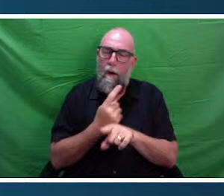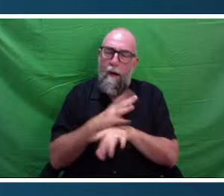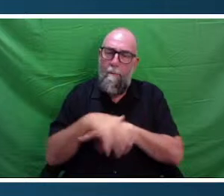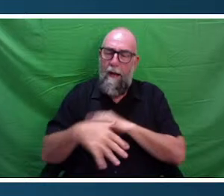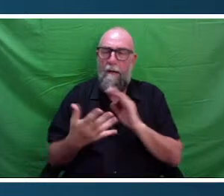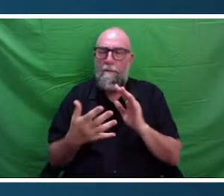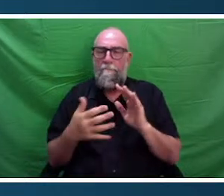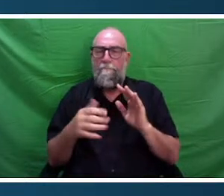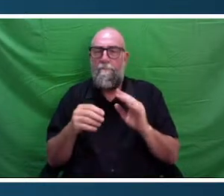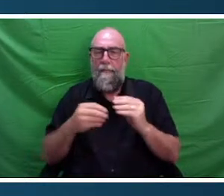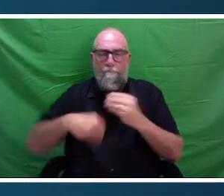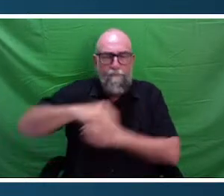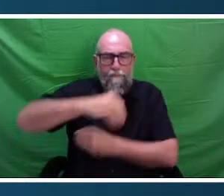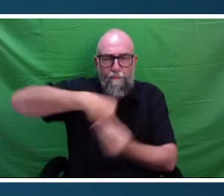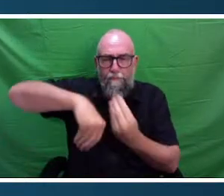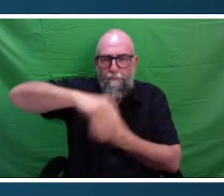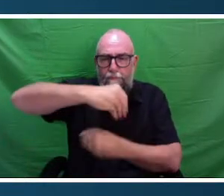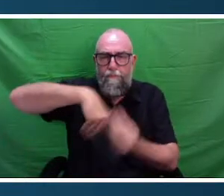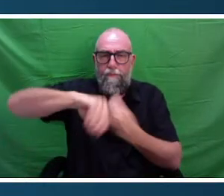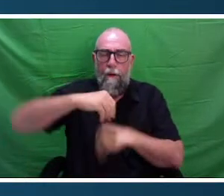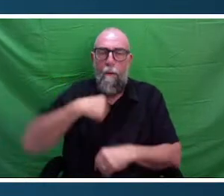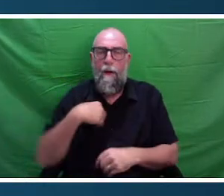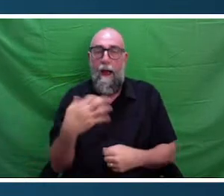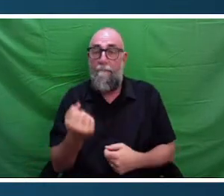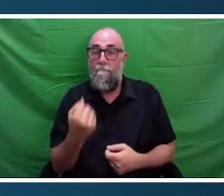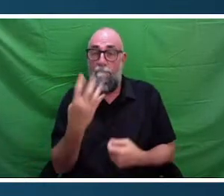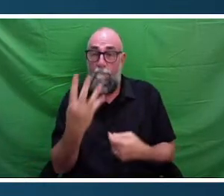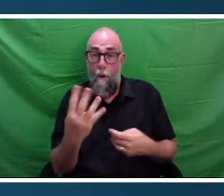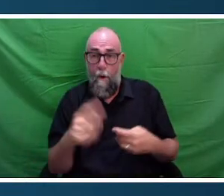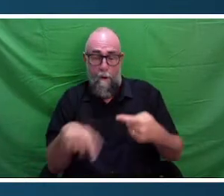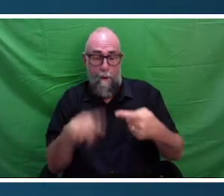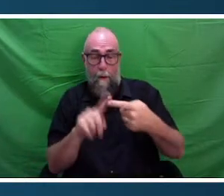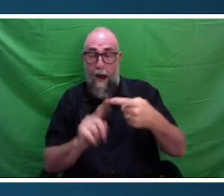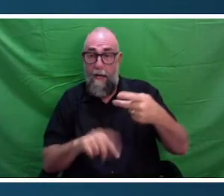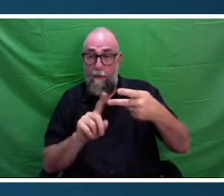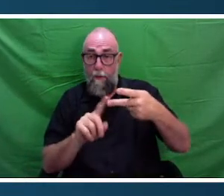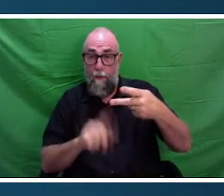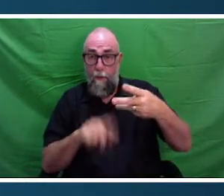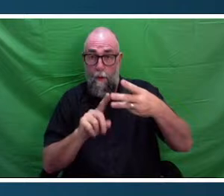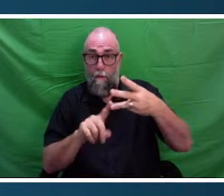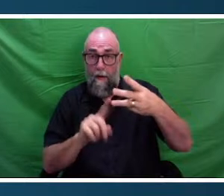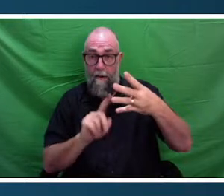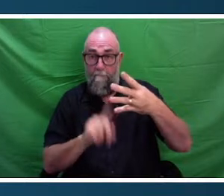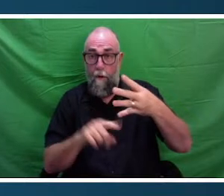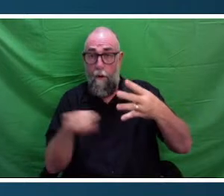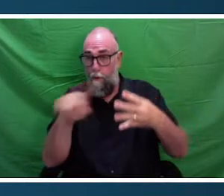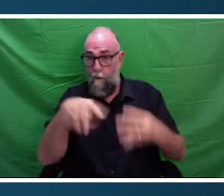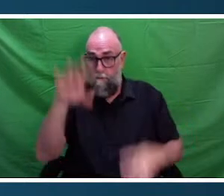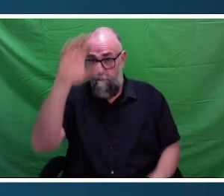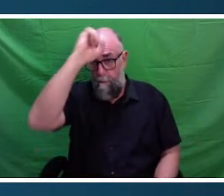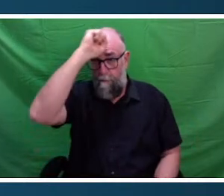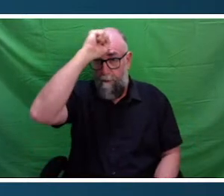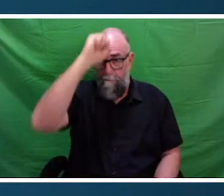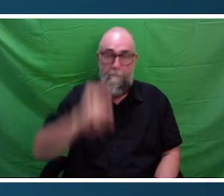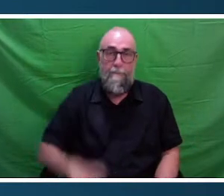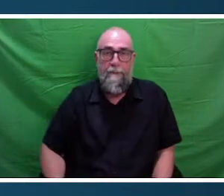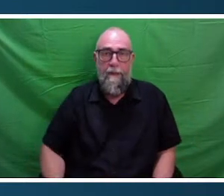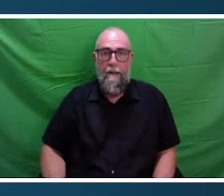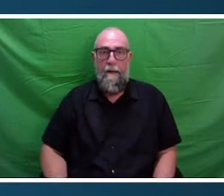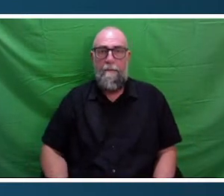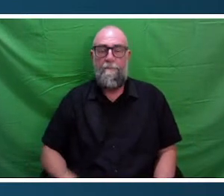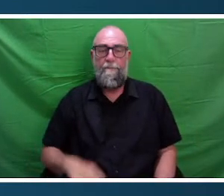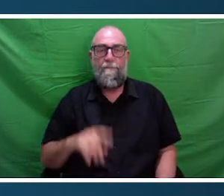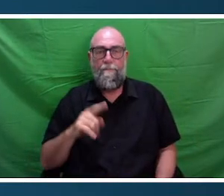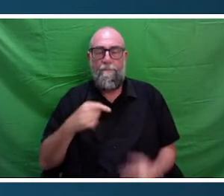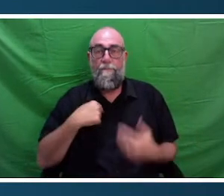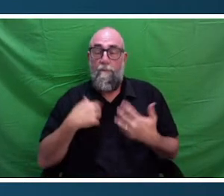findings. And there's four of them, four main takeaways that would be good if everyone can potentially leave with. The first thing that we do find of the survey, so we survey